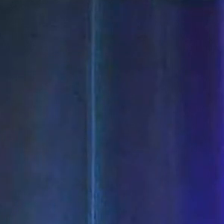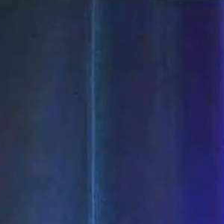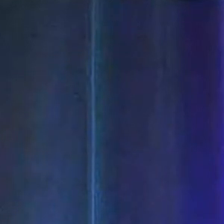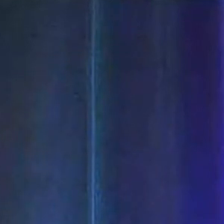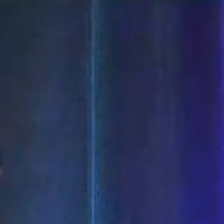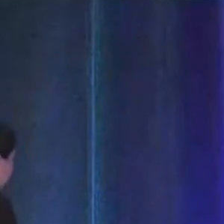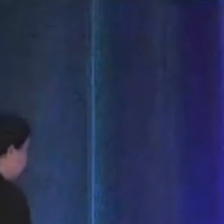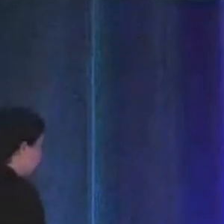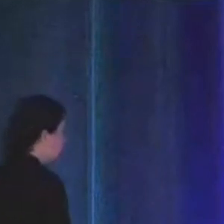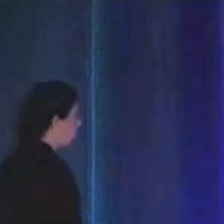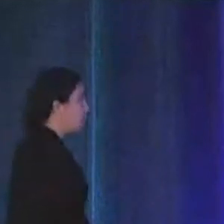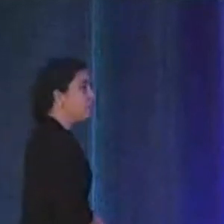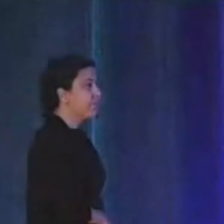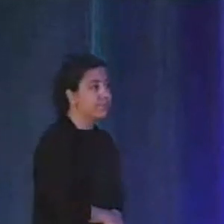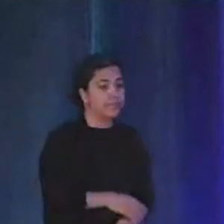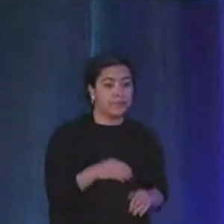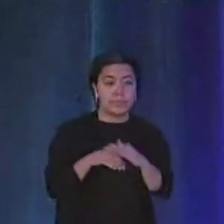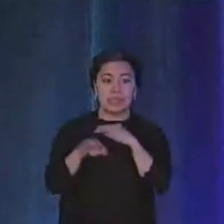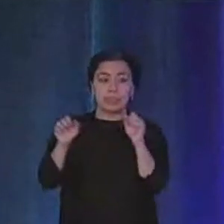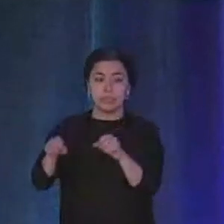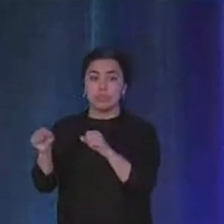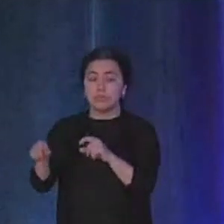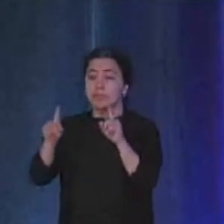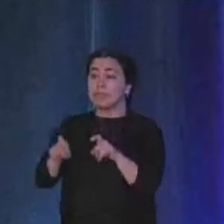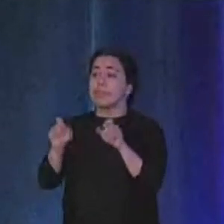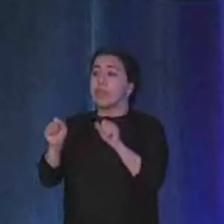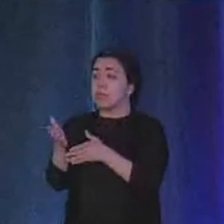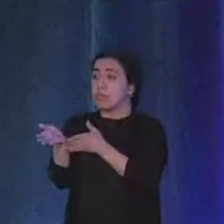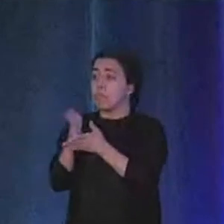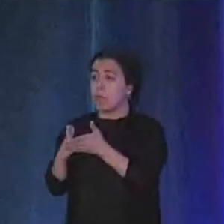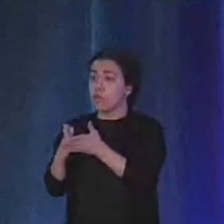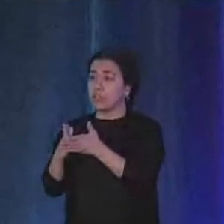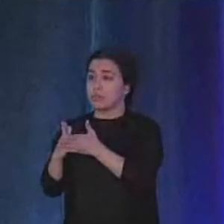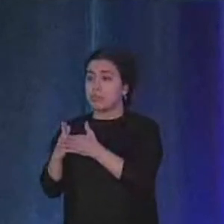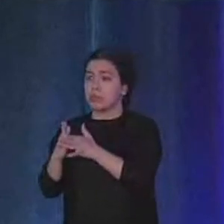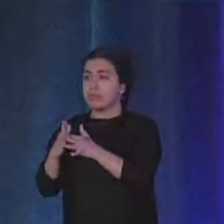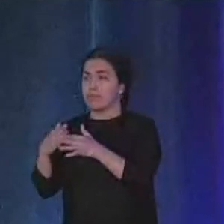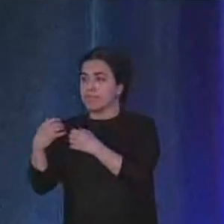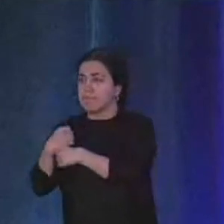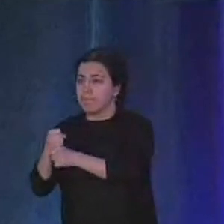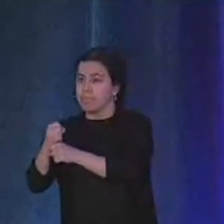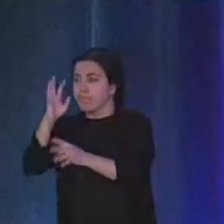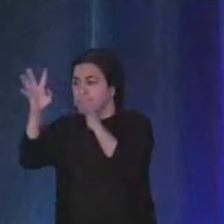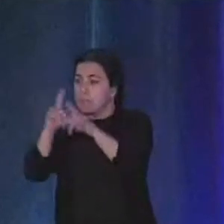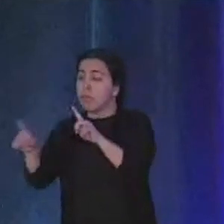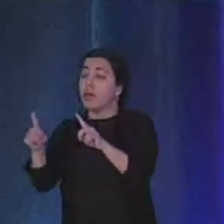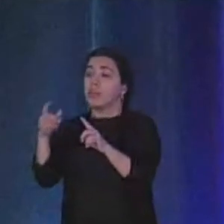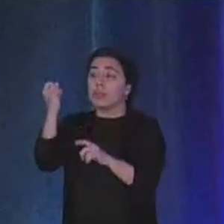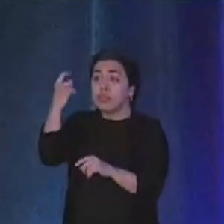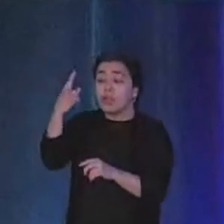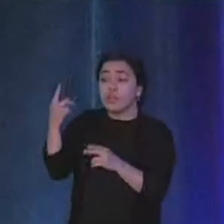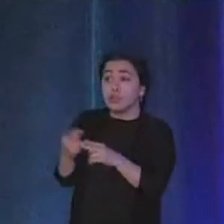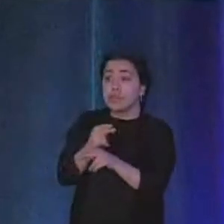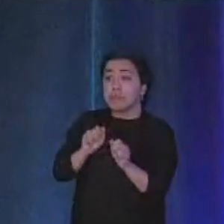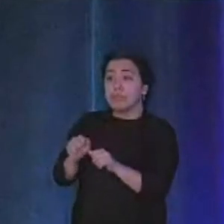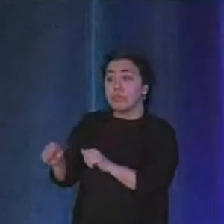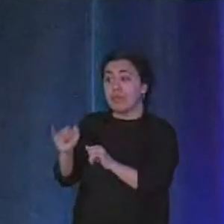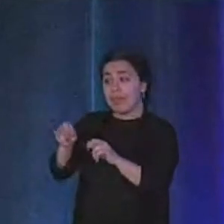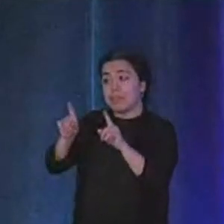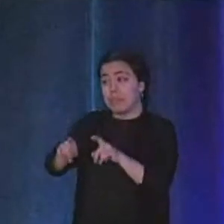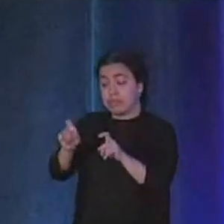Yeah, accessibility testing can be partially automated, but the usability testing, which is going to drive